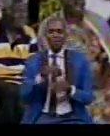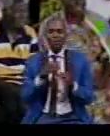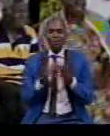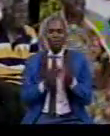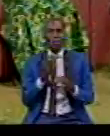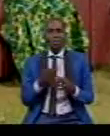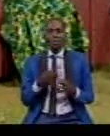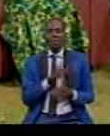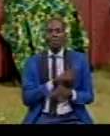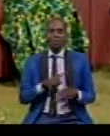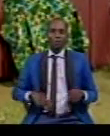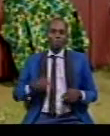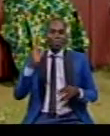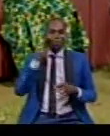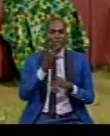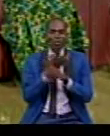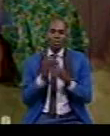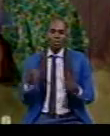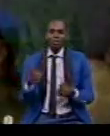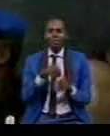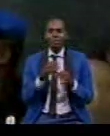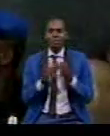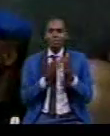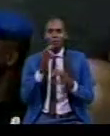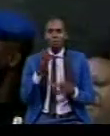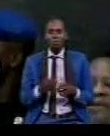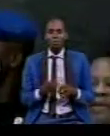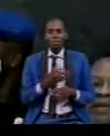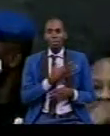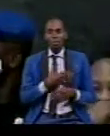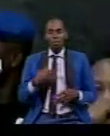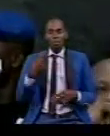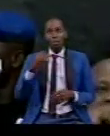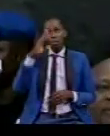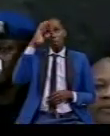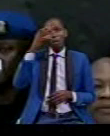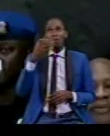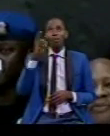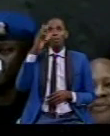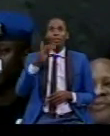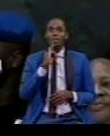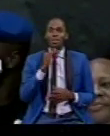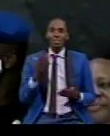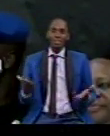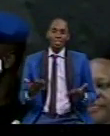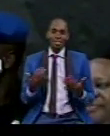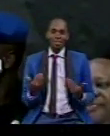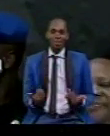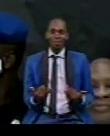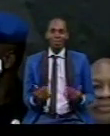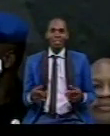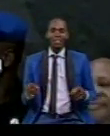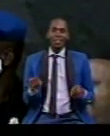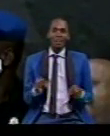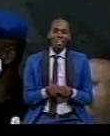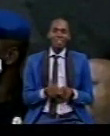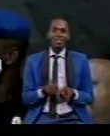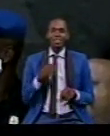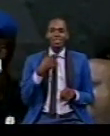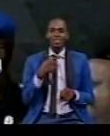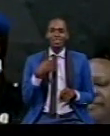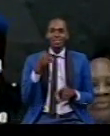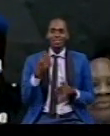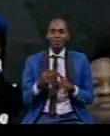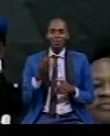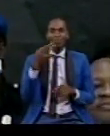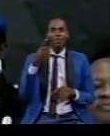nature. And Christ has come today. He'll bring restoration unto you in